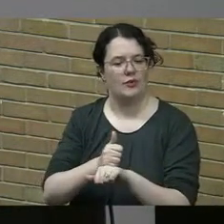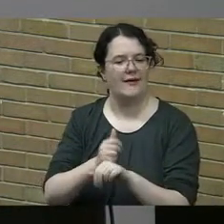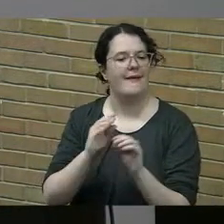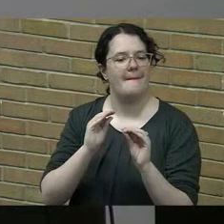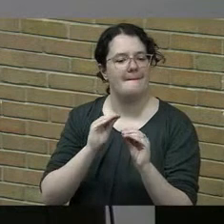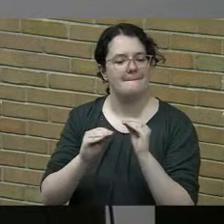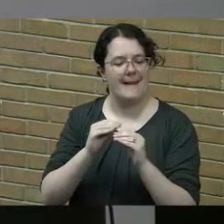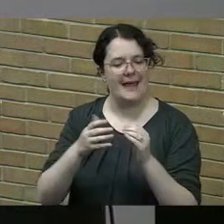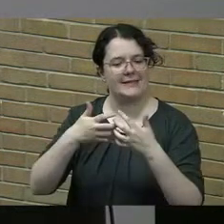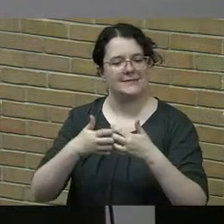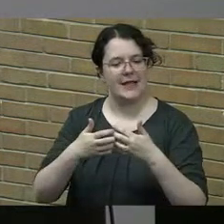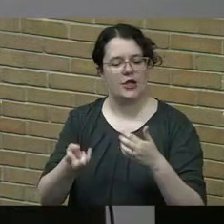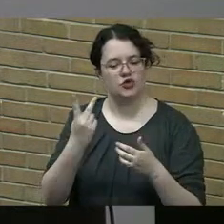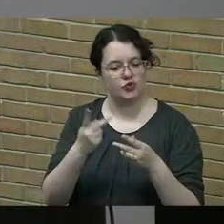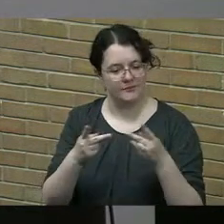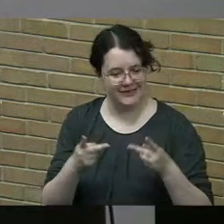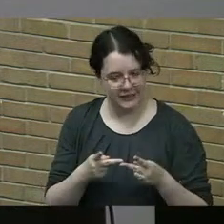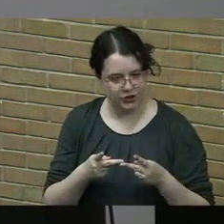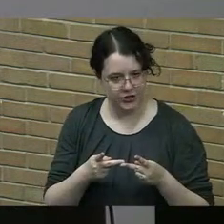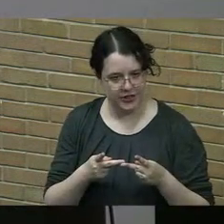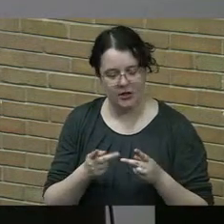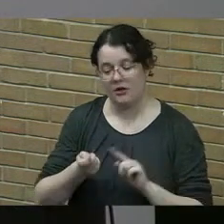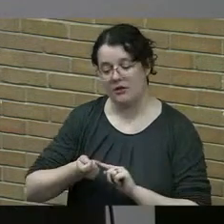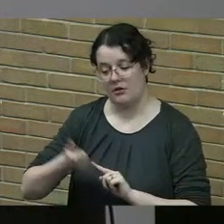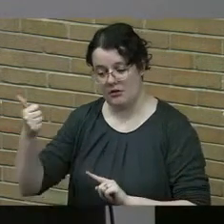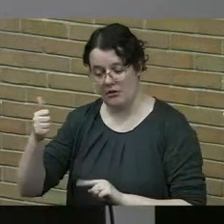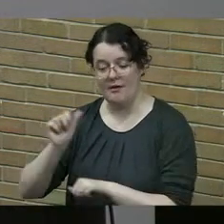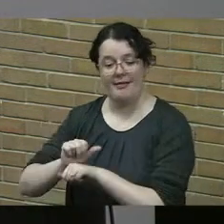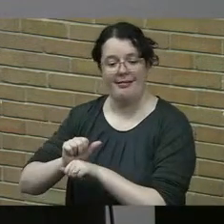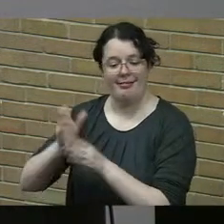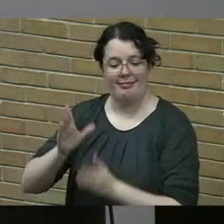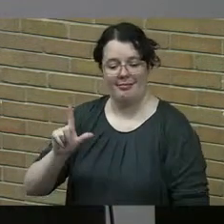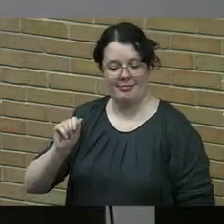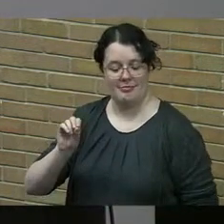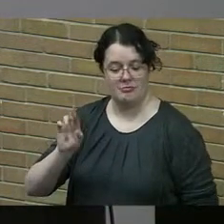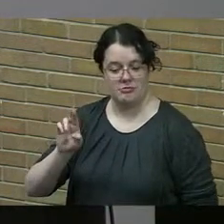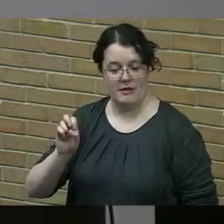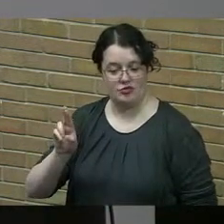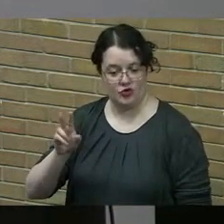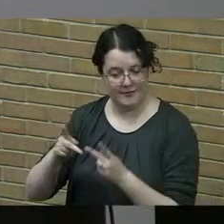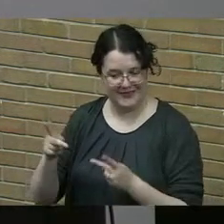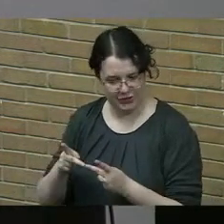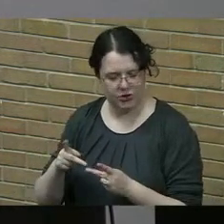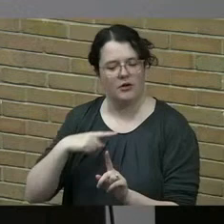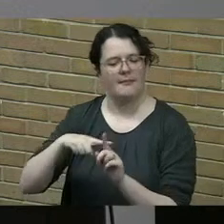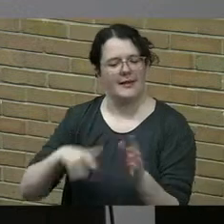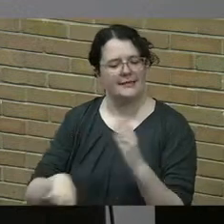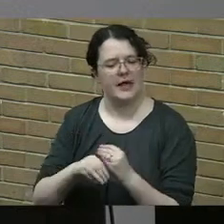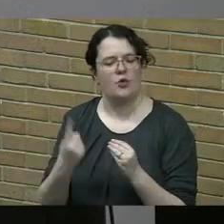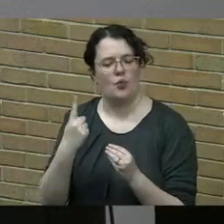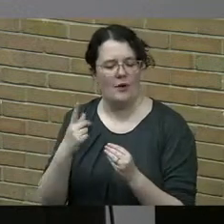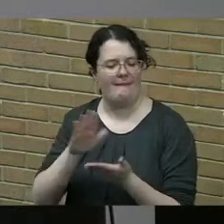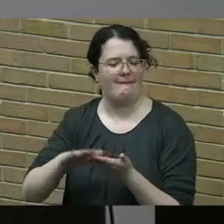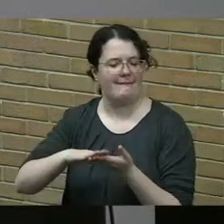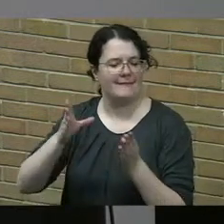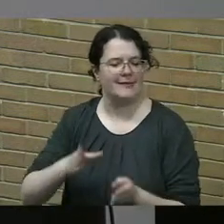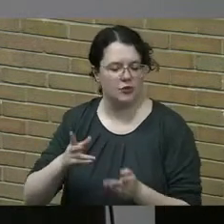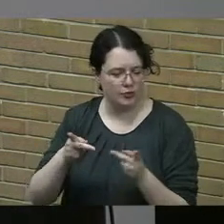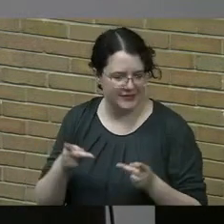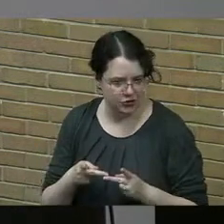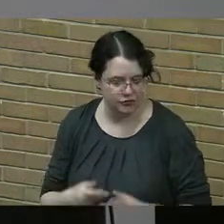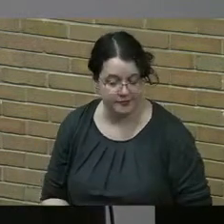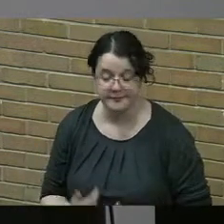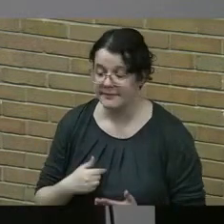Maintenance Mechanic 2 position, abolish the laborer position, and add one cleaner position. I move that we adopt the